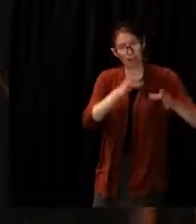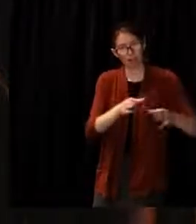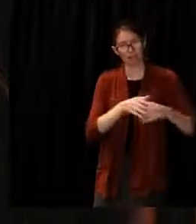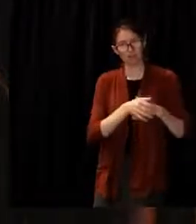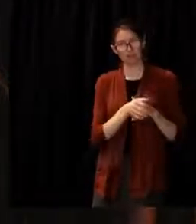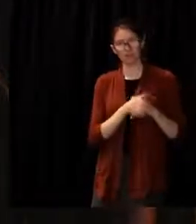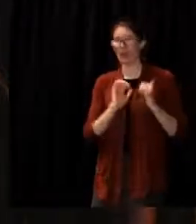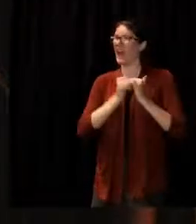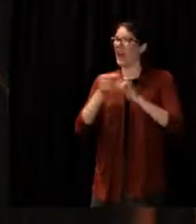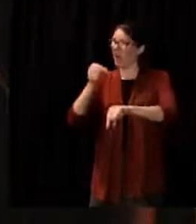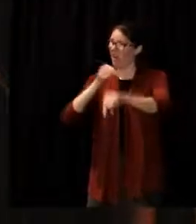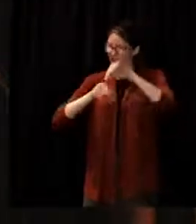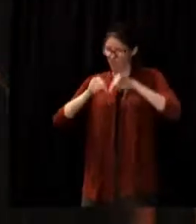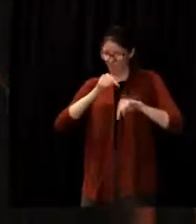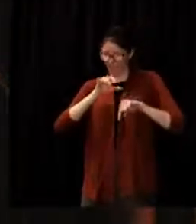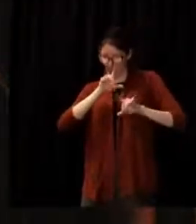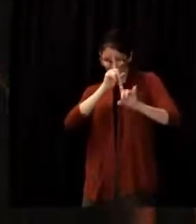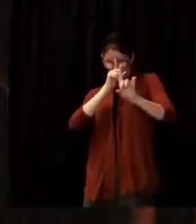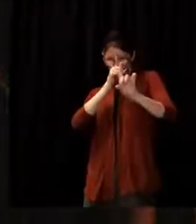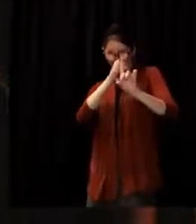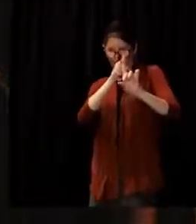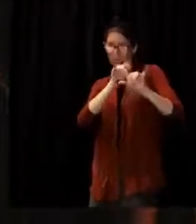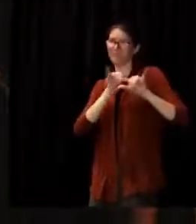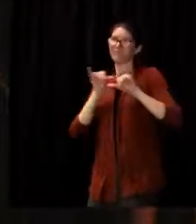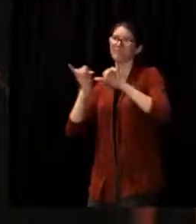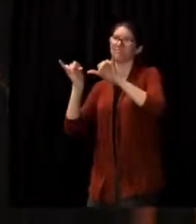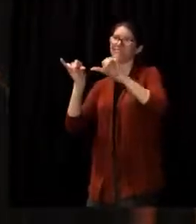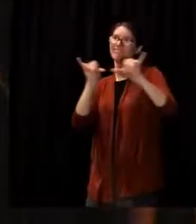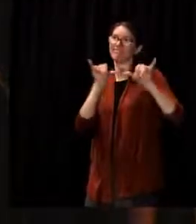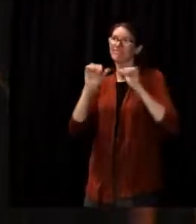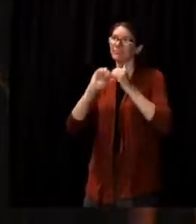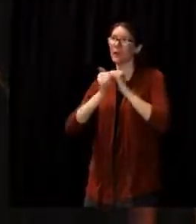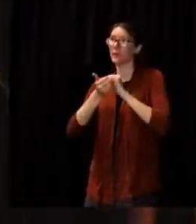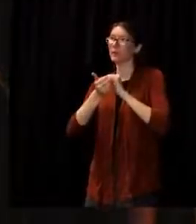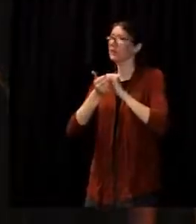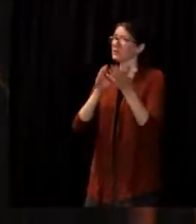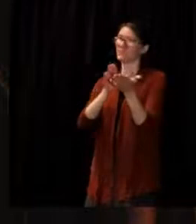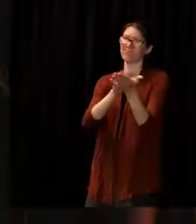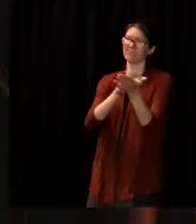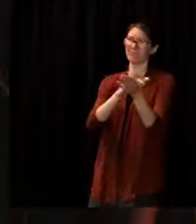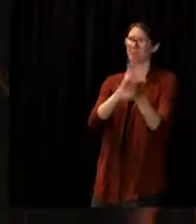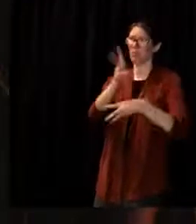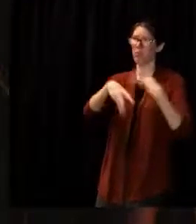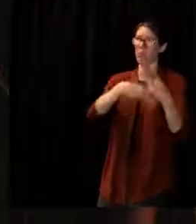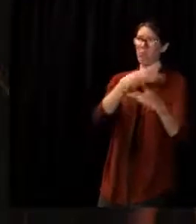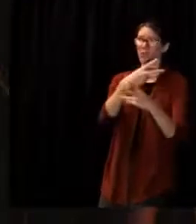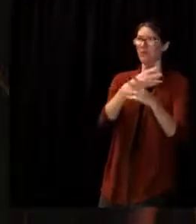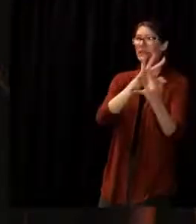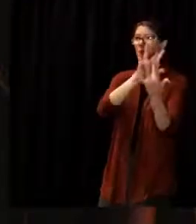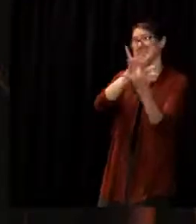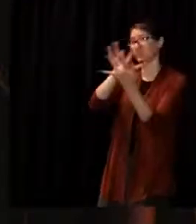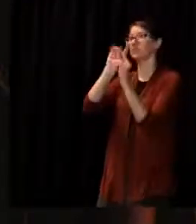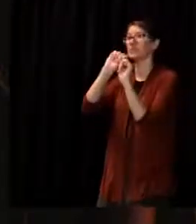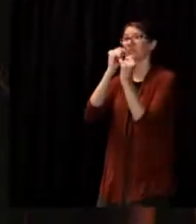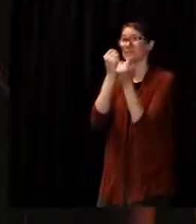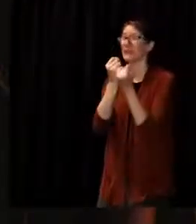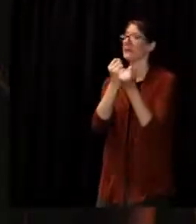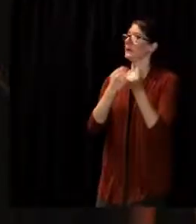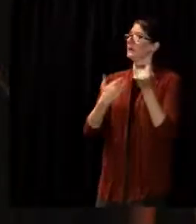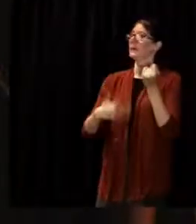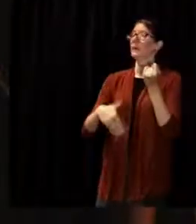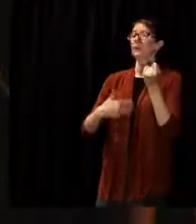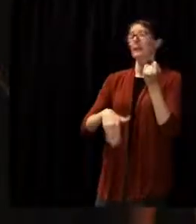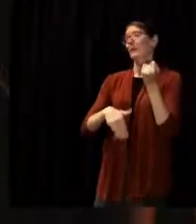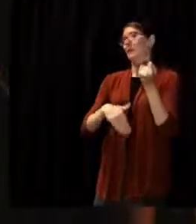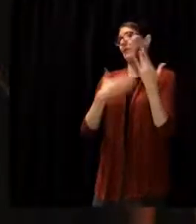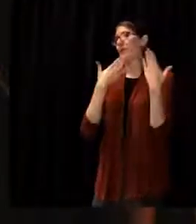our efforts to pointing us in that direction? So big kudos to our world outreach team, all the people that are a part of it right now,